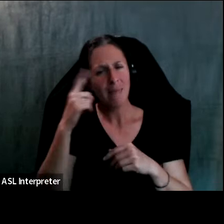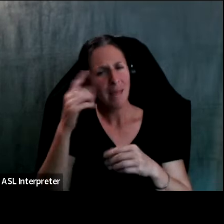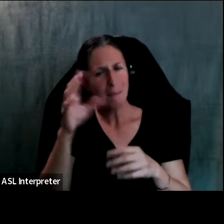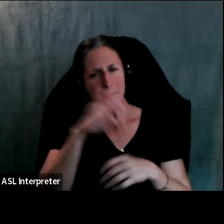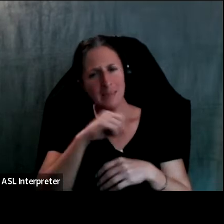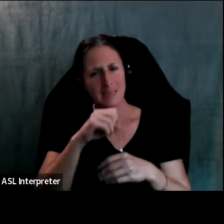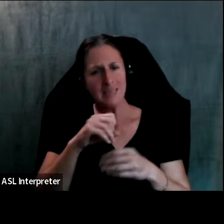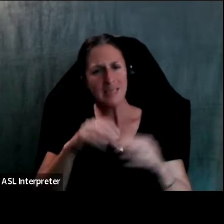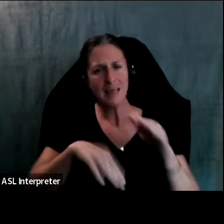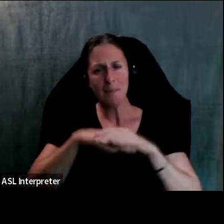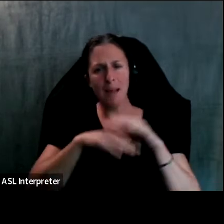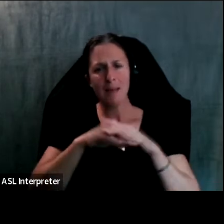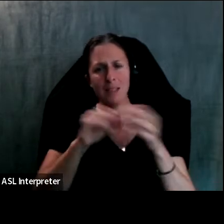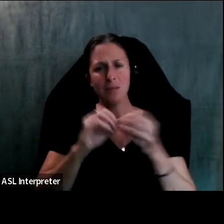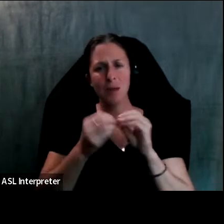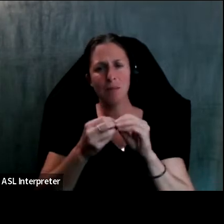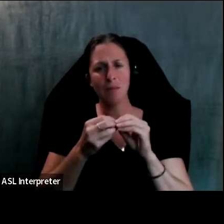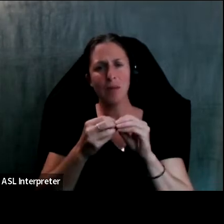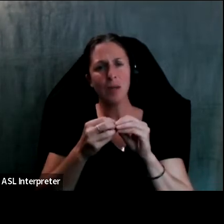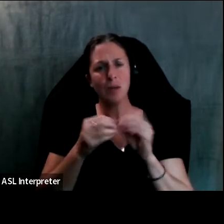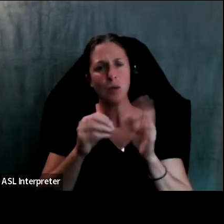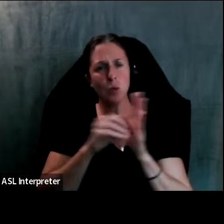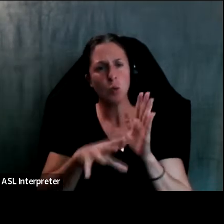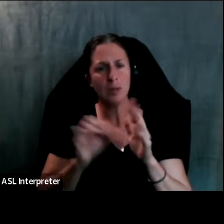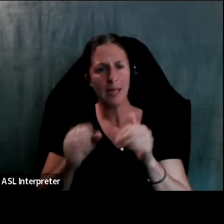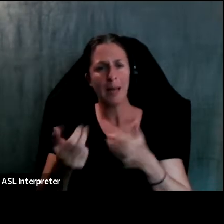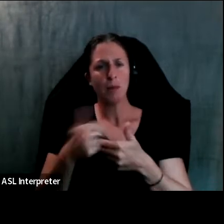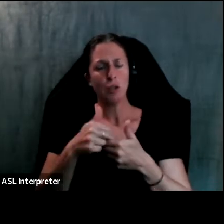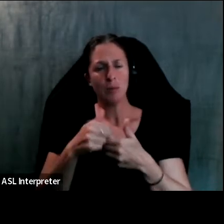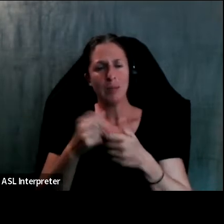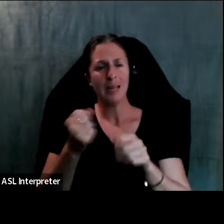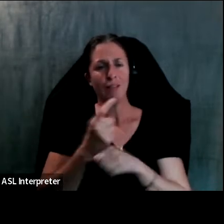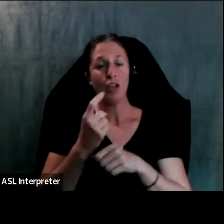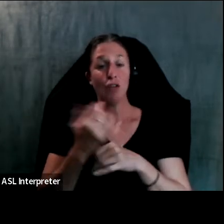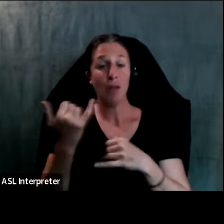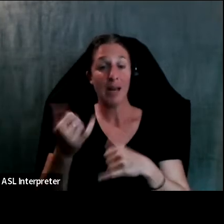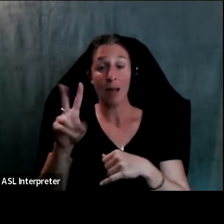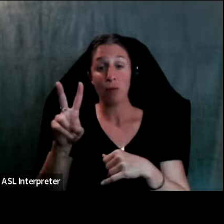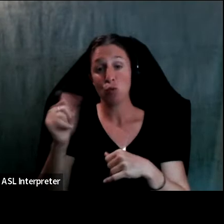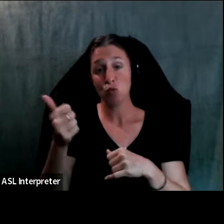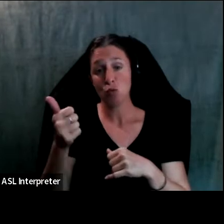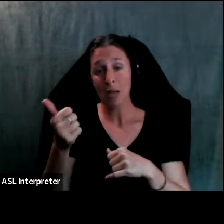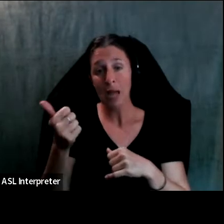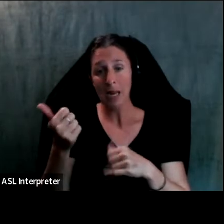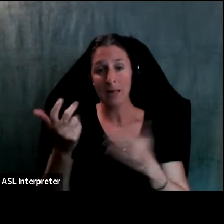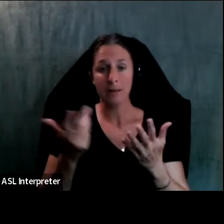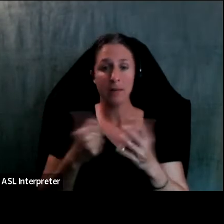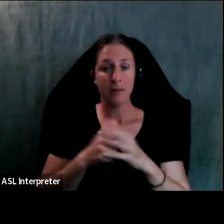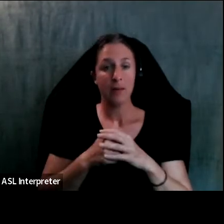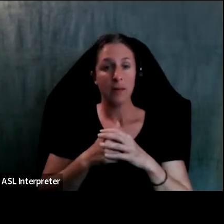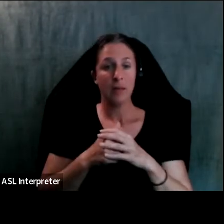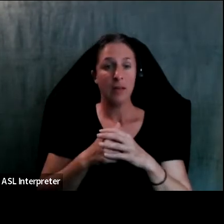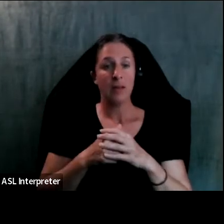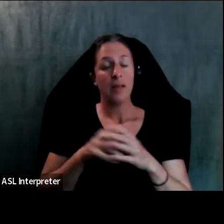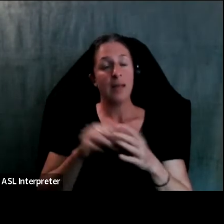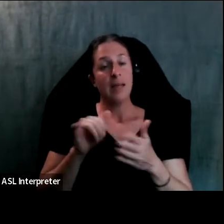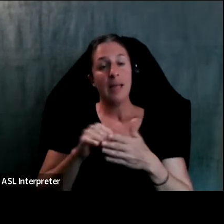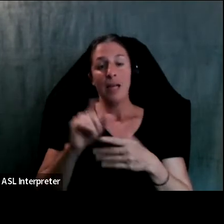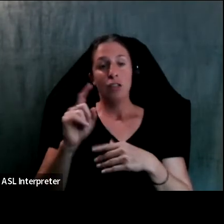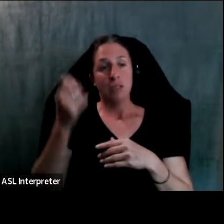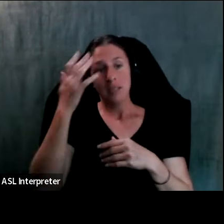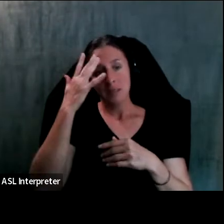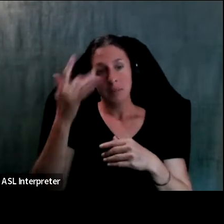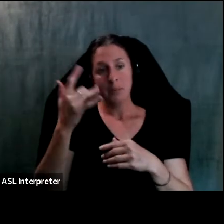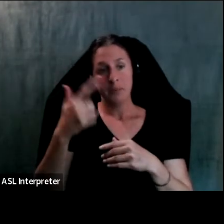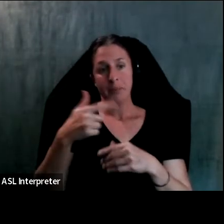that can participate every year. Right now it's 210. 210. Yeah. And that's just because